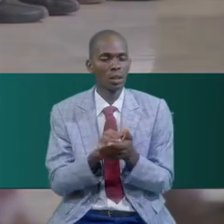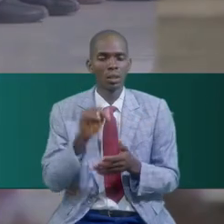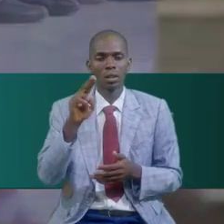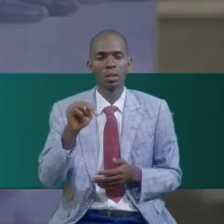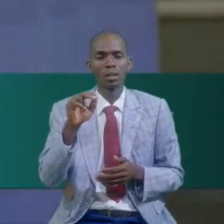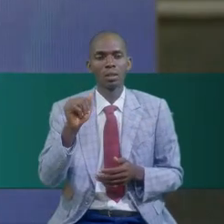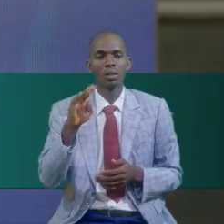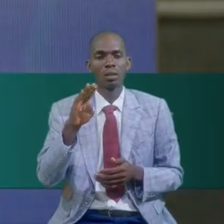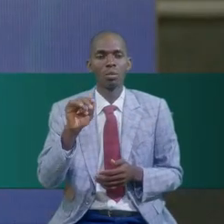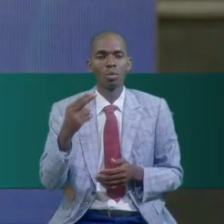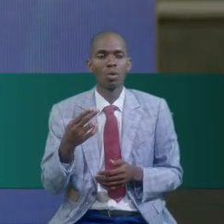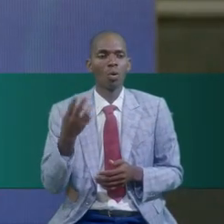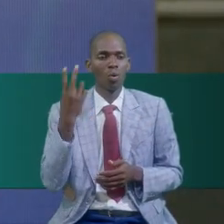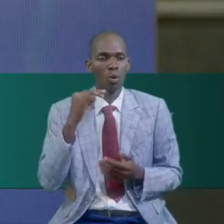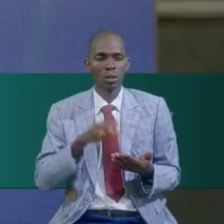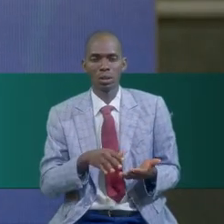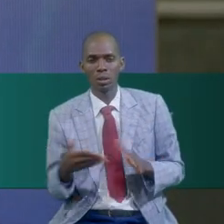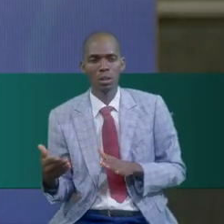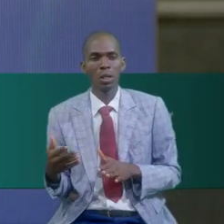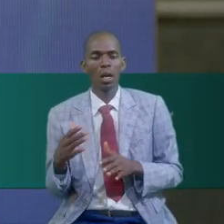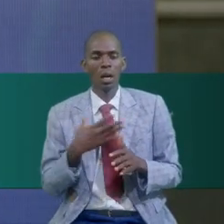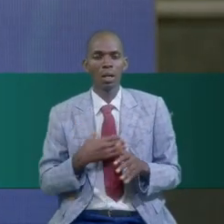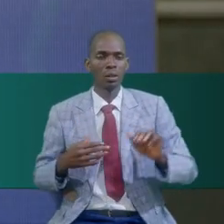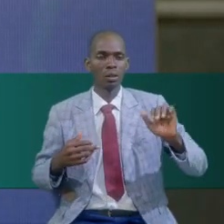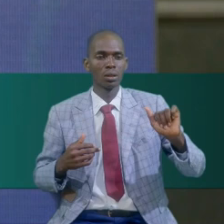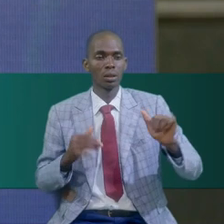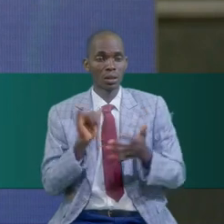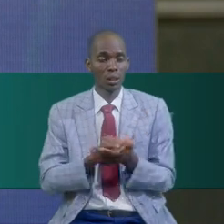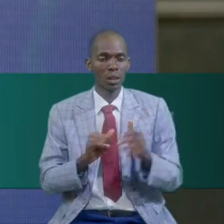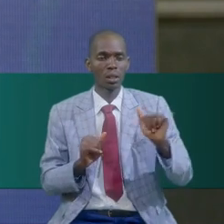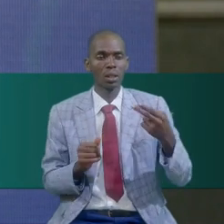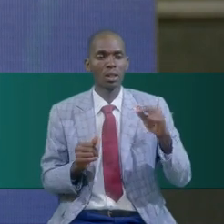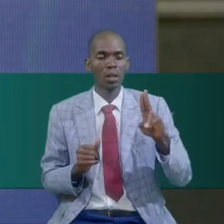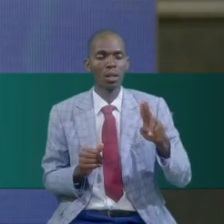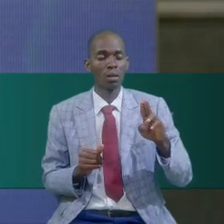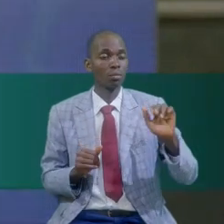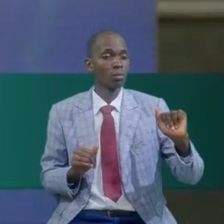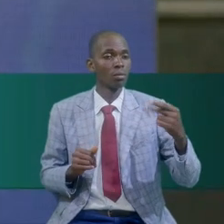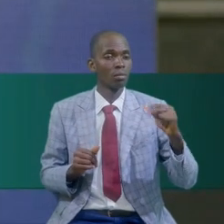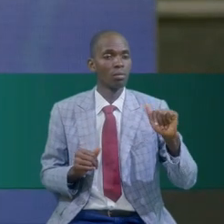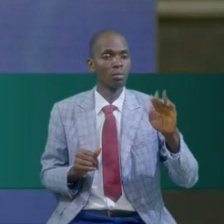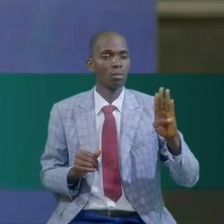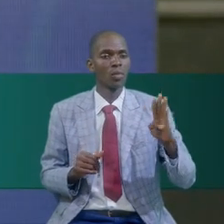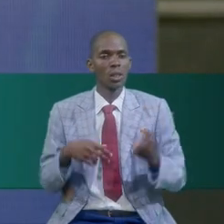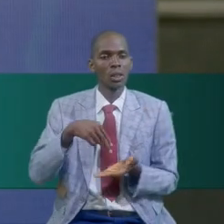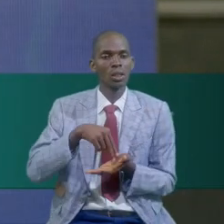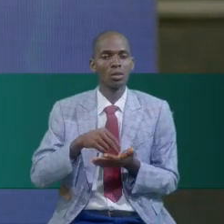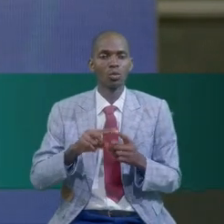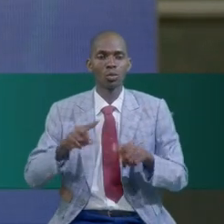Naboth rose up to go down to the vineyard of Naboth,